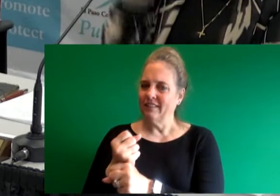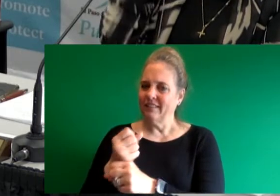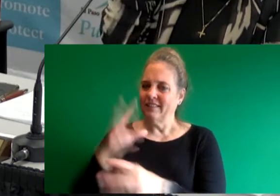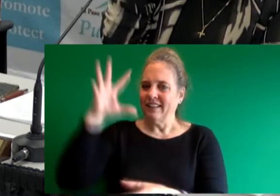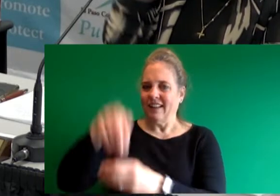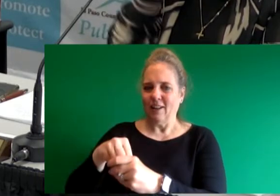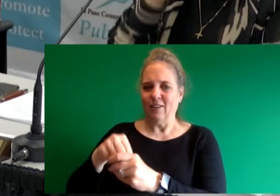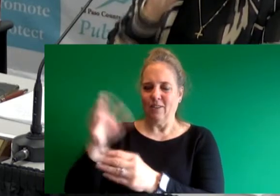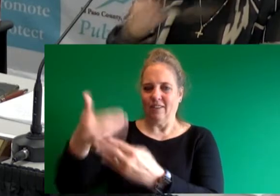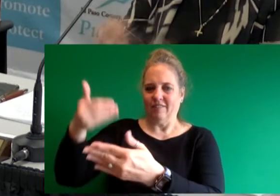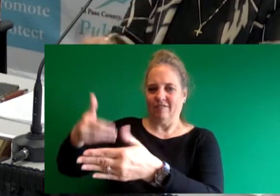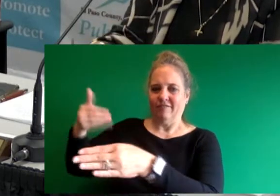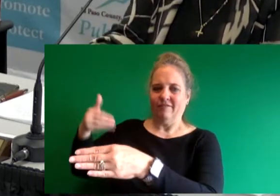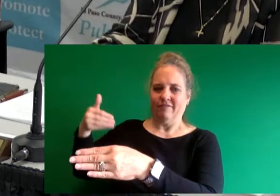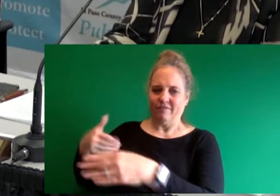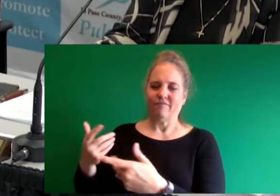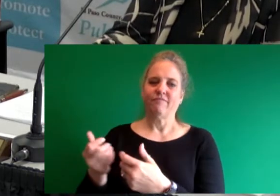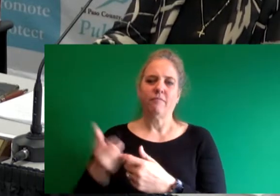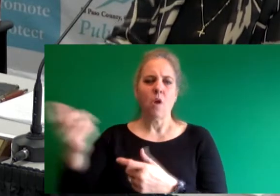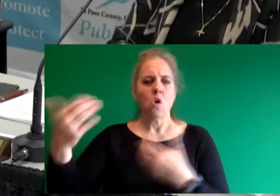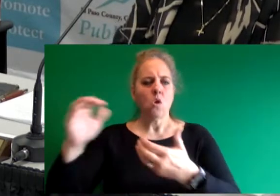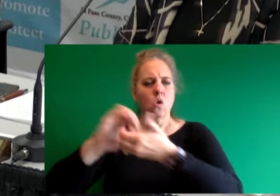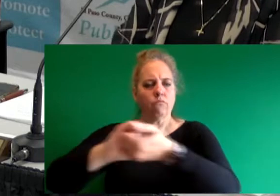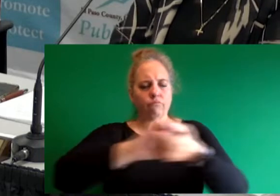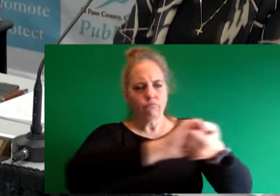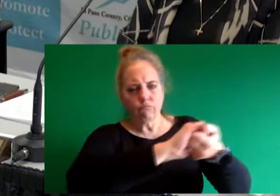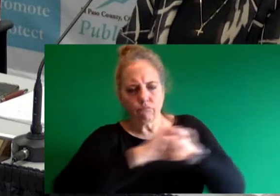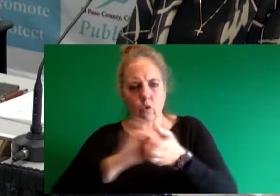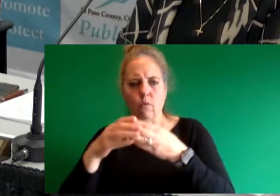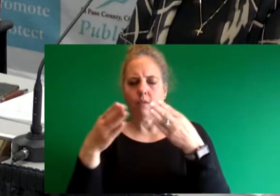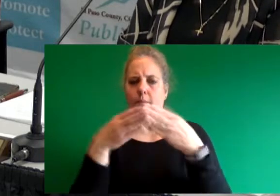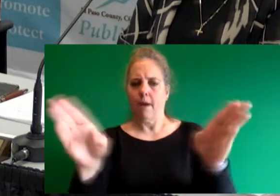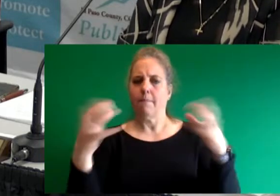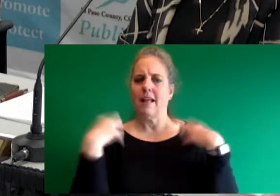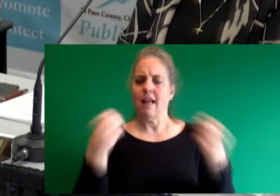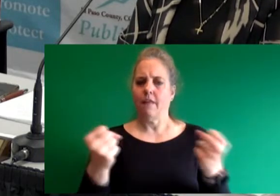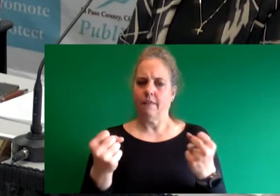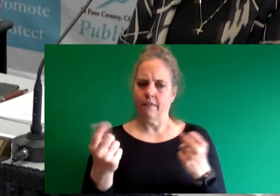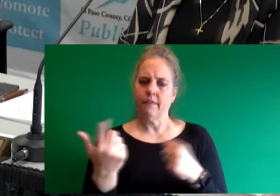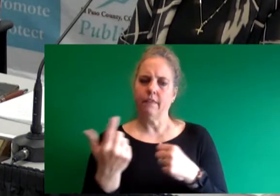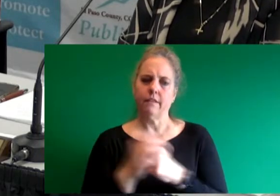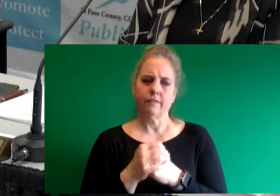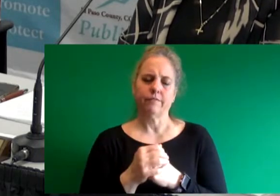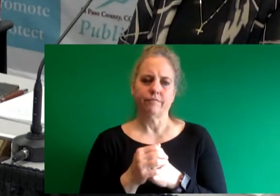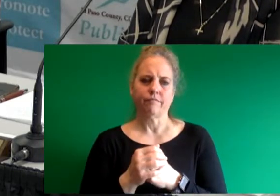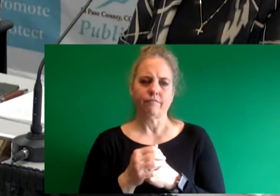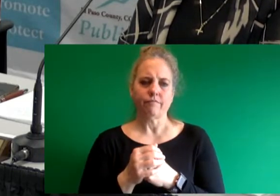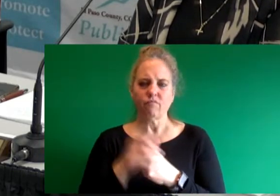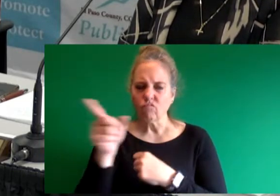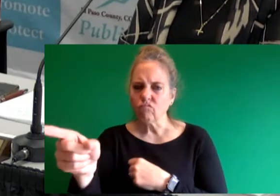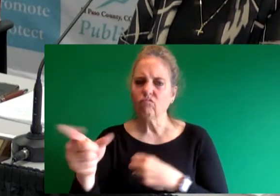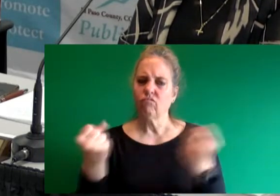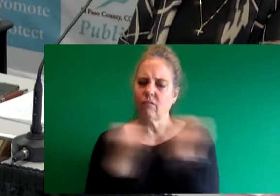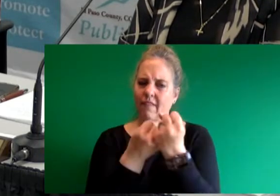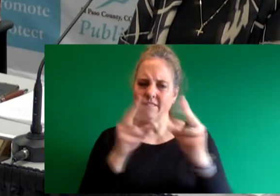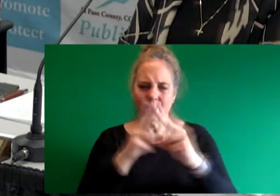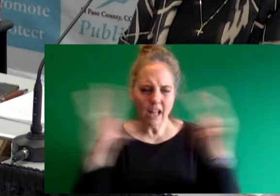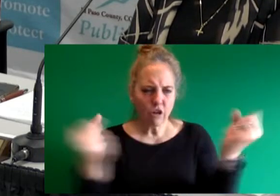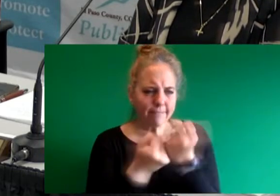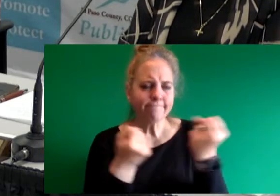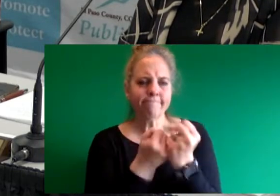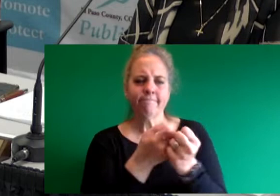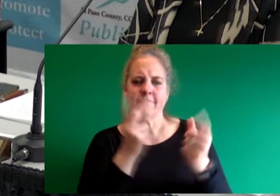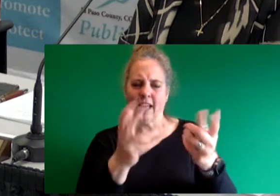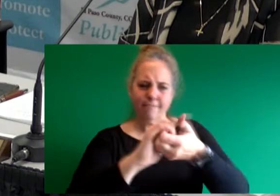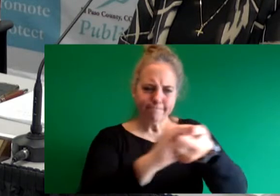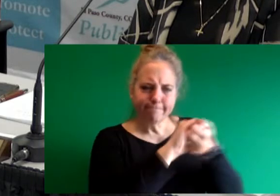health agency by providing security and dedicated coordination to our Board of Health meetings, and also assisting us with